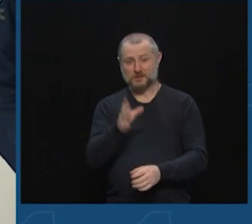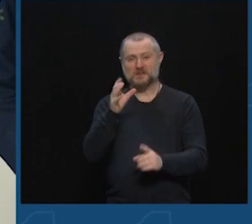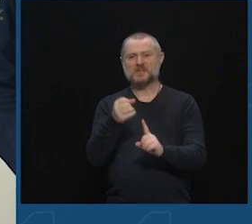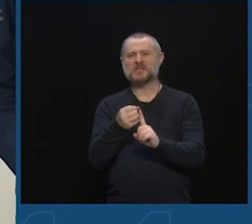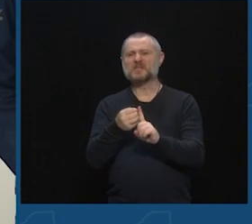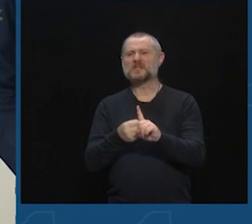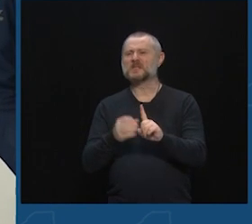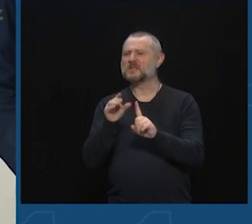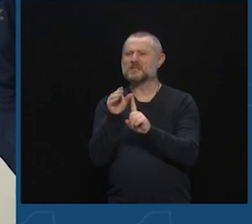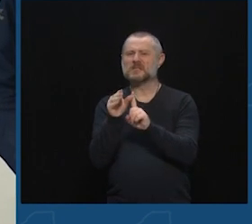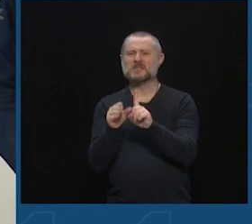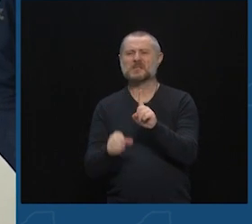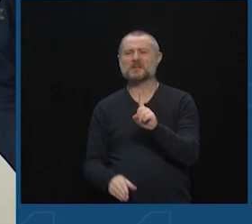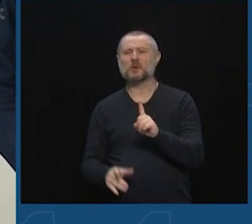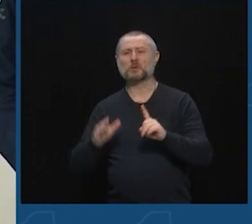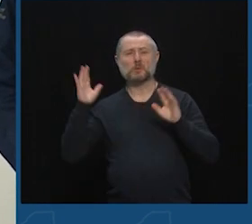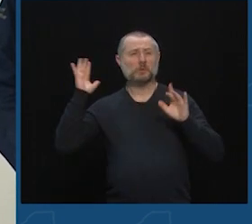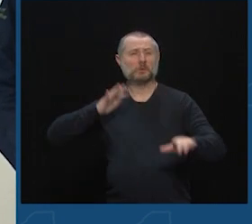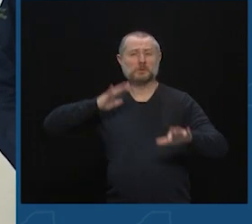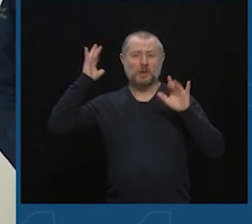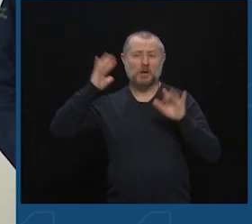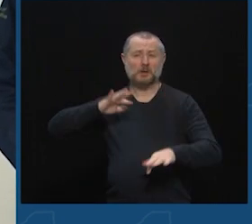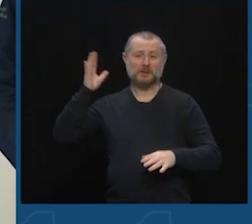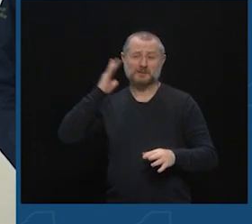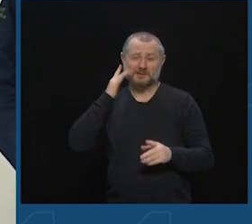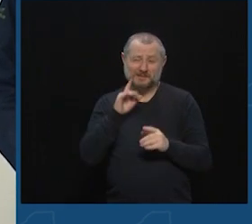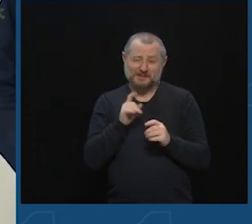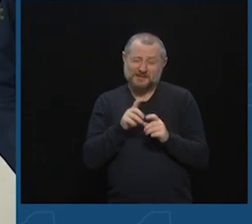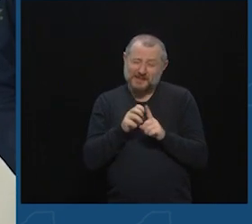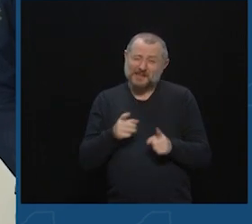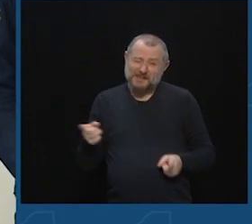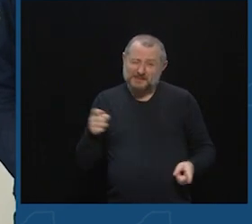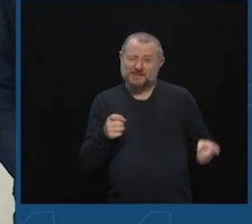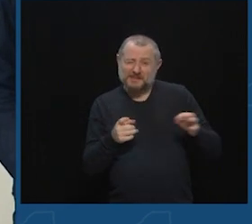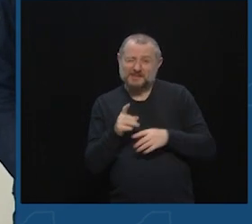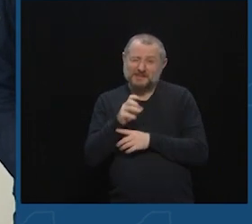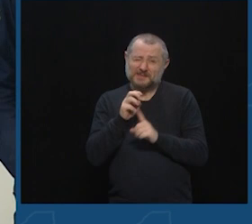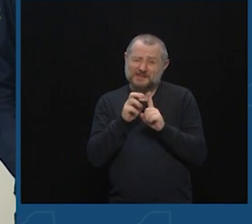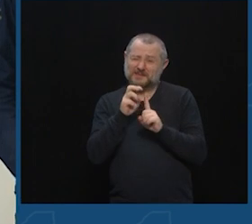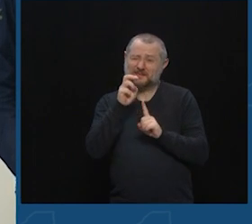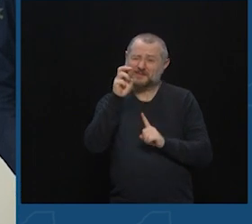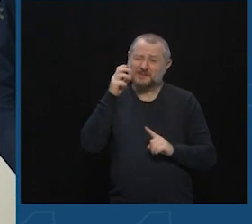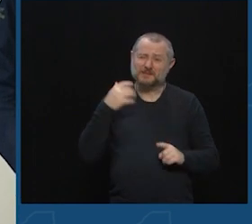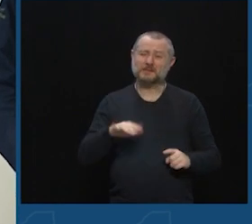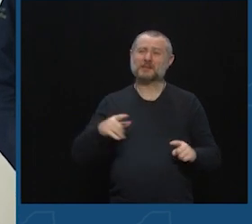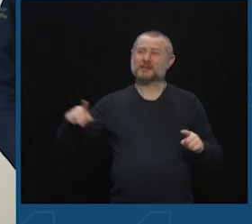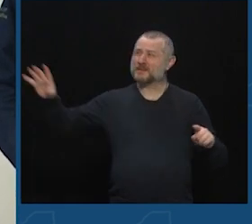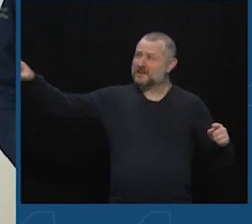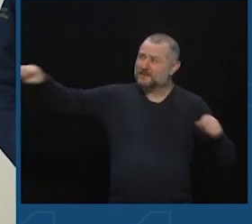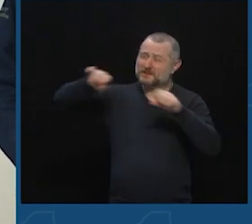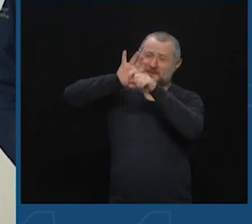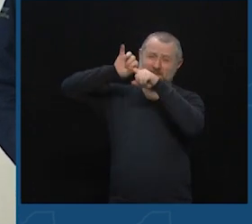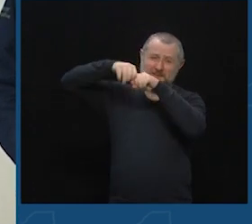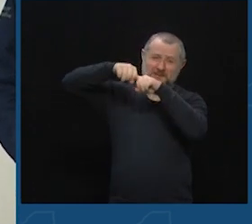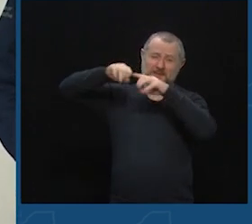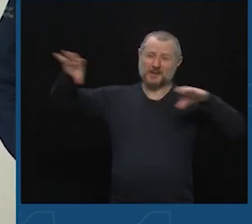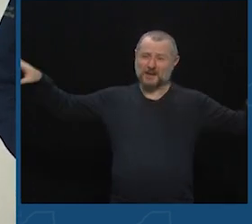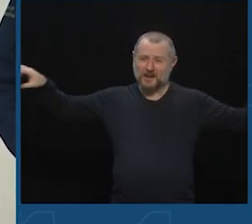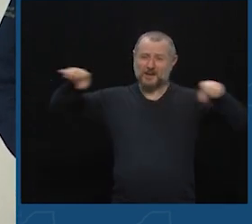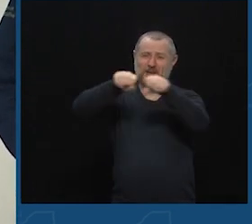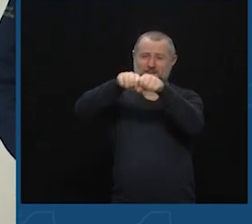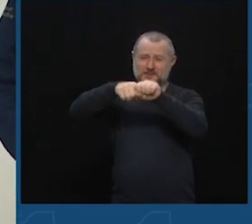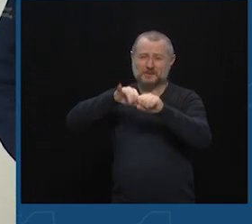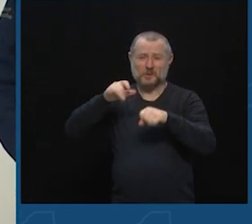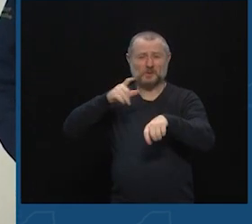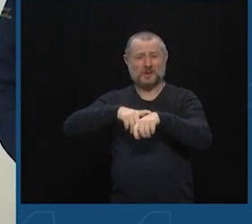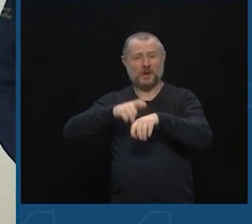a pole and to restore electrical power. Think about the courage that is involved of that single